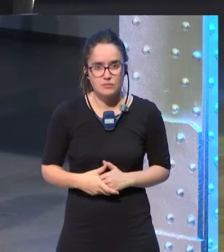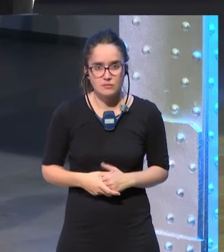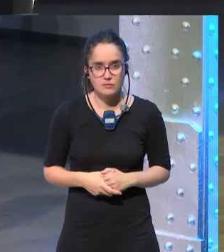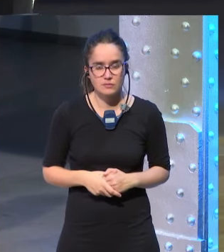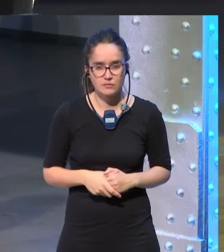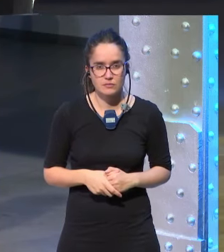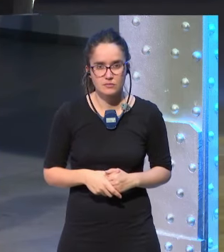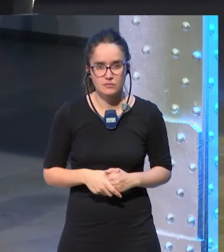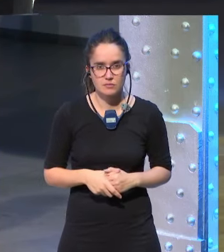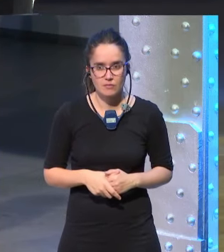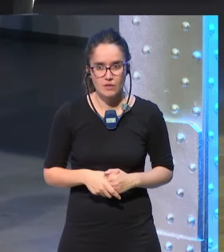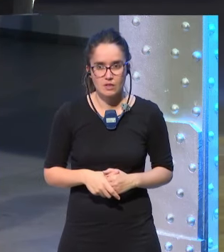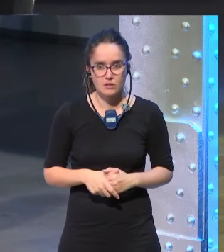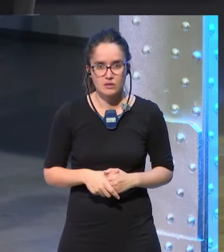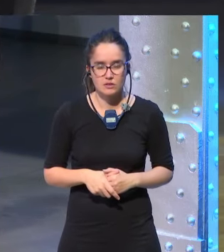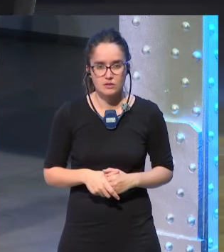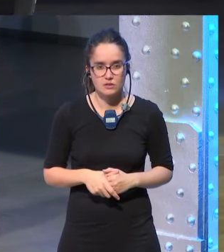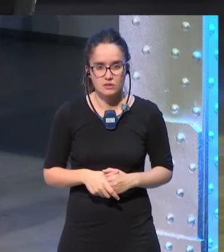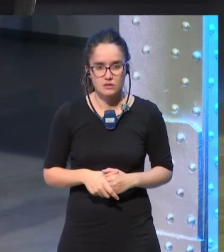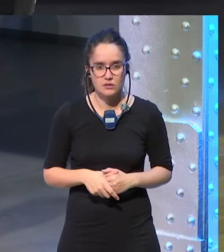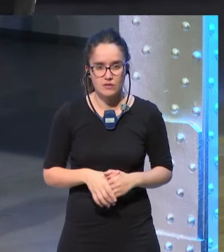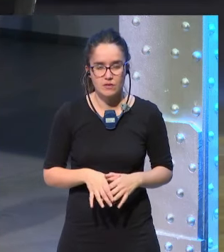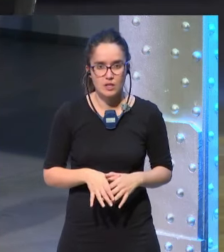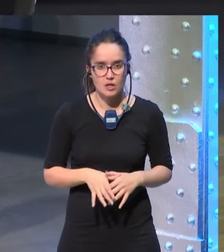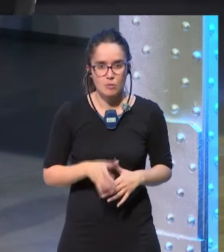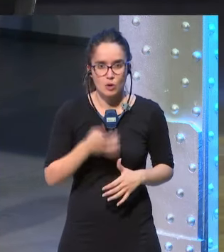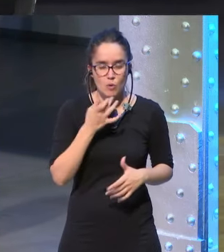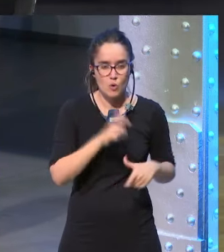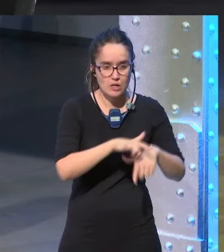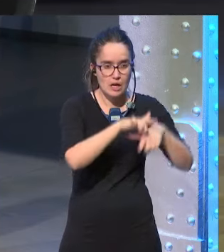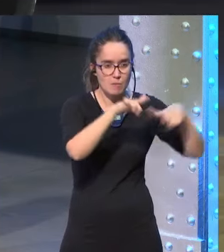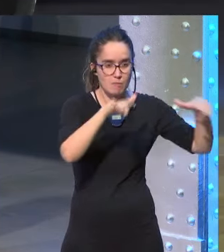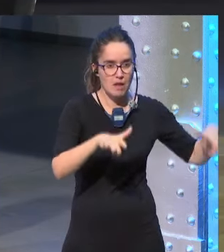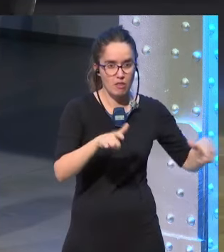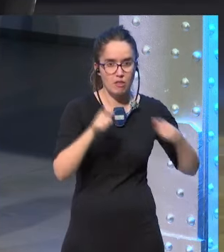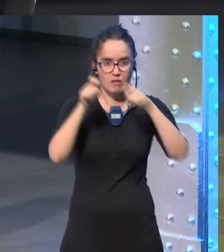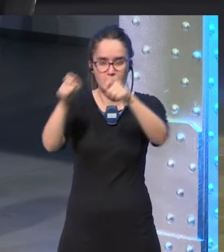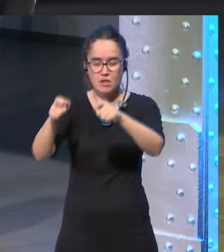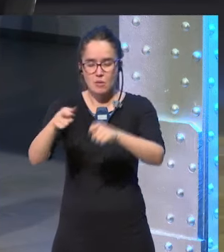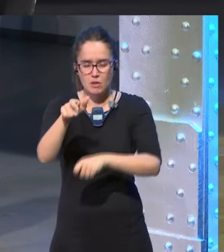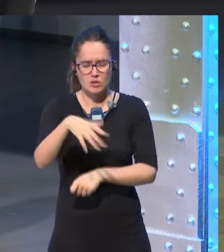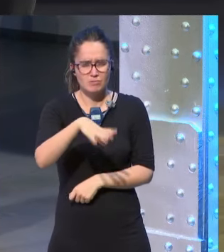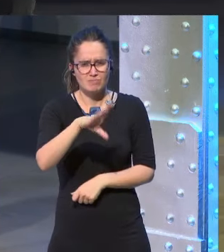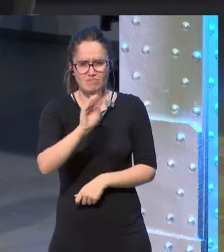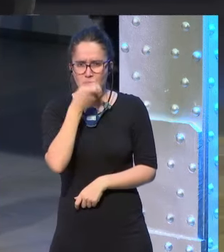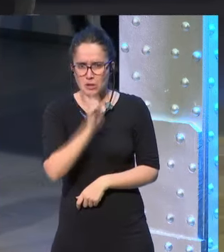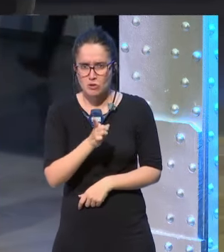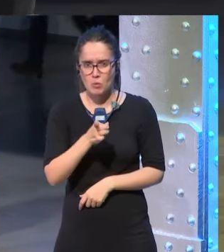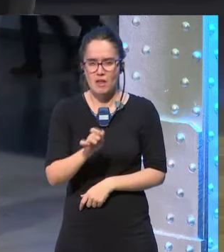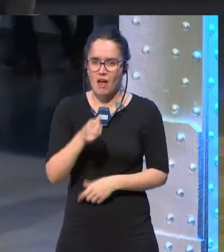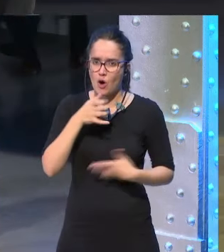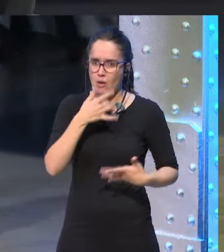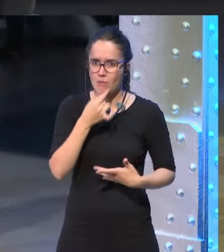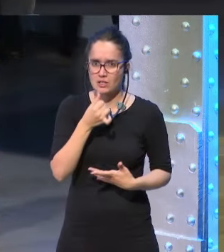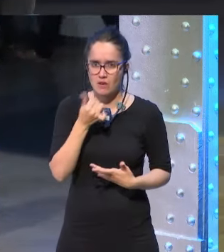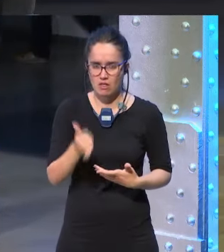misinterpreted by the one receiving the plan. Also, I think we have a very romantic vision and image of craftsmanship, right? We think